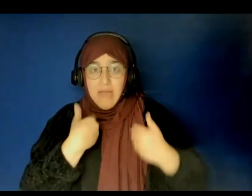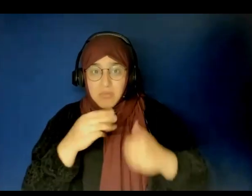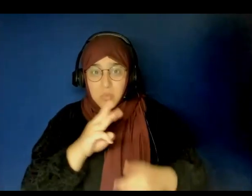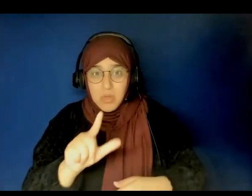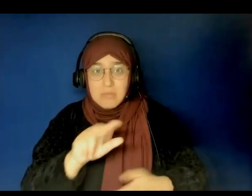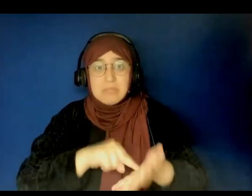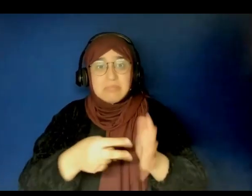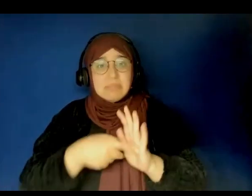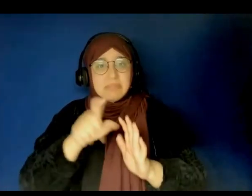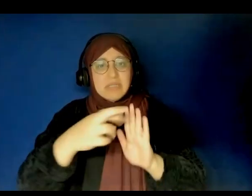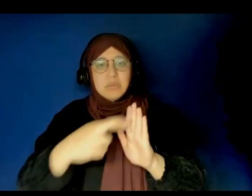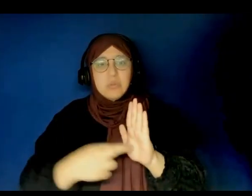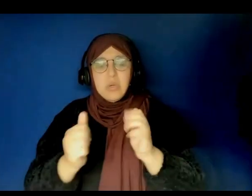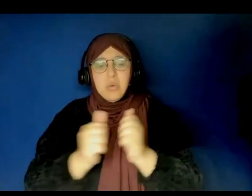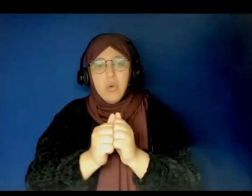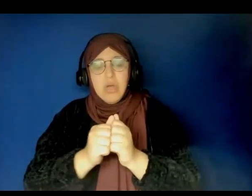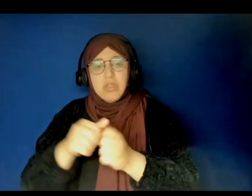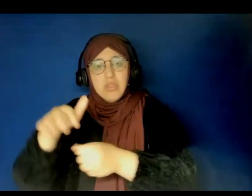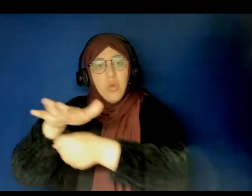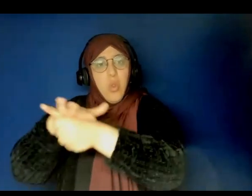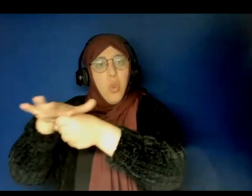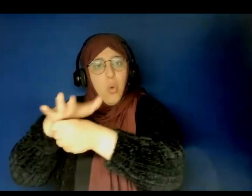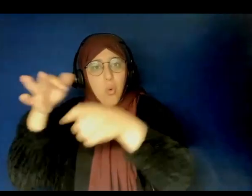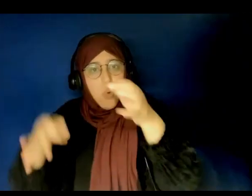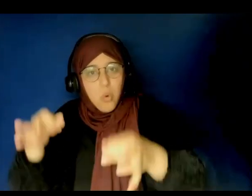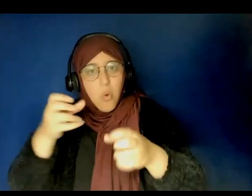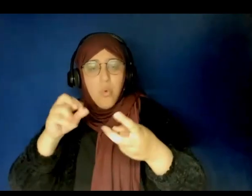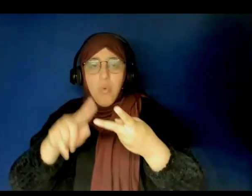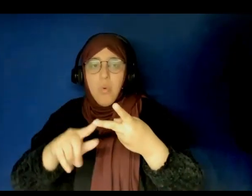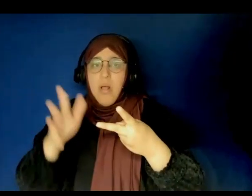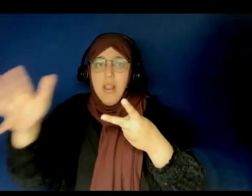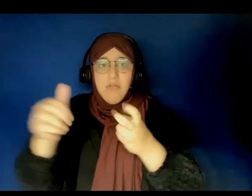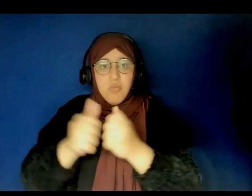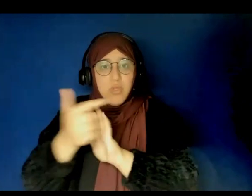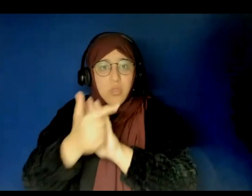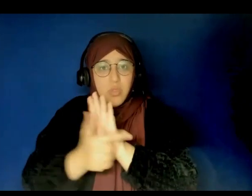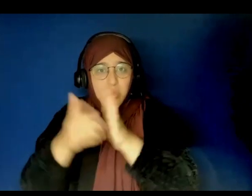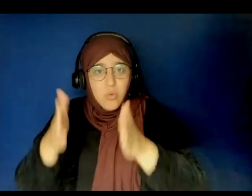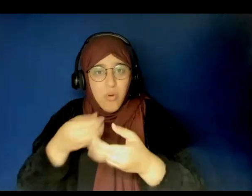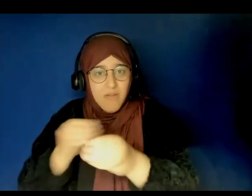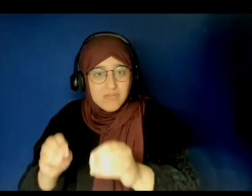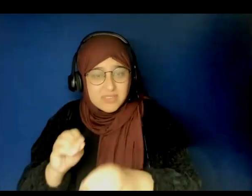courts or leave it with a lawyer's office or